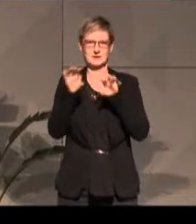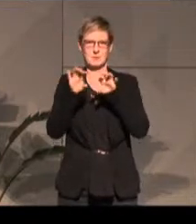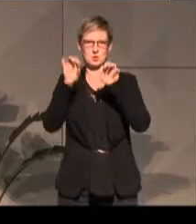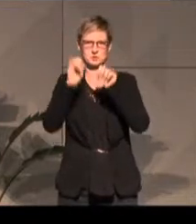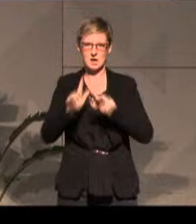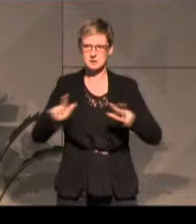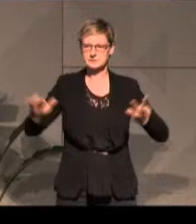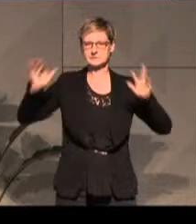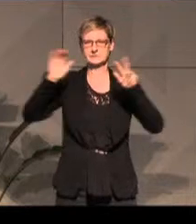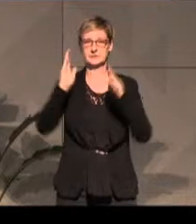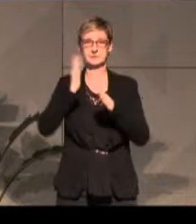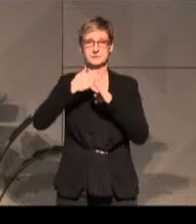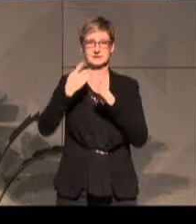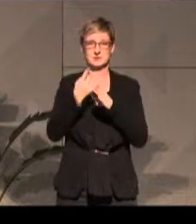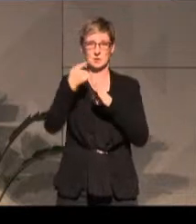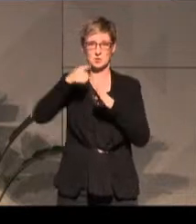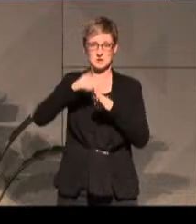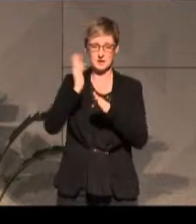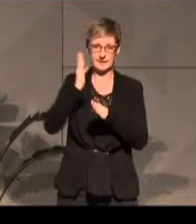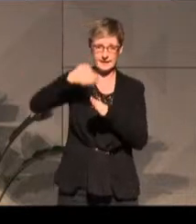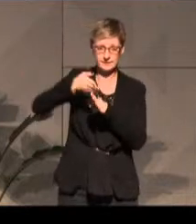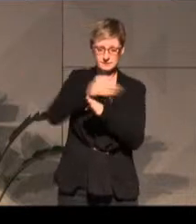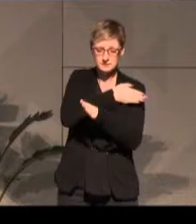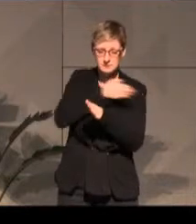negative greenhouse gas scenario,